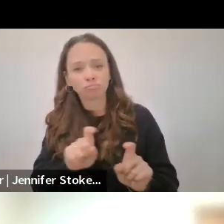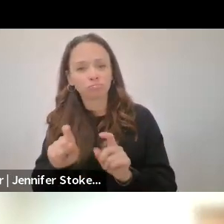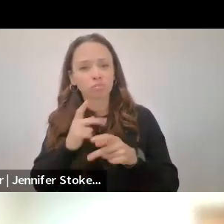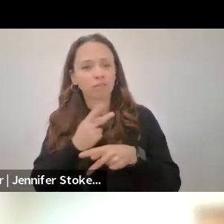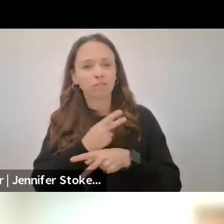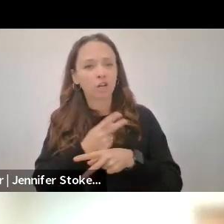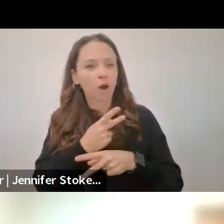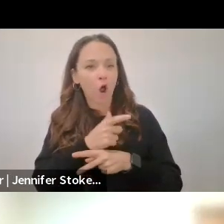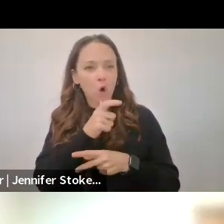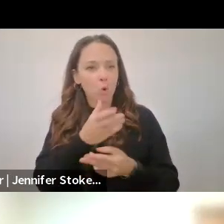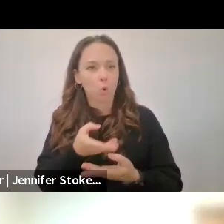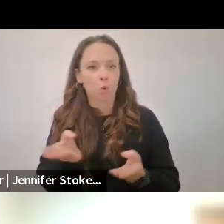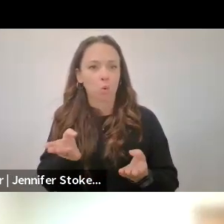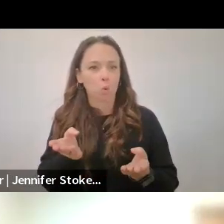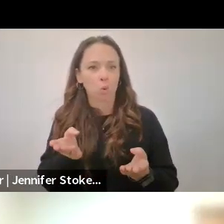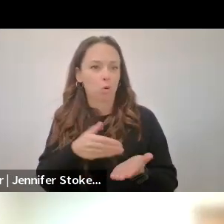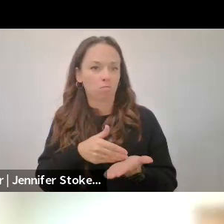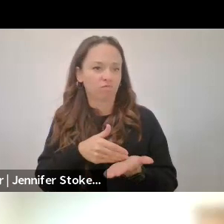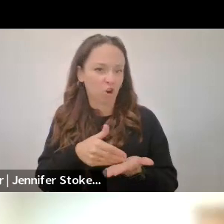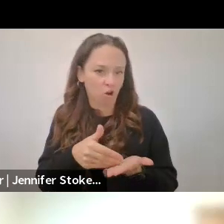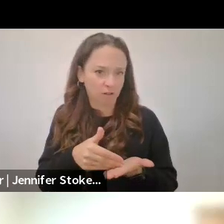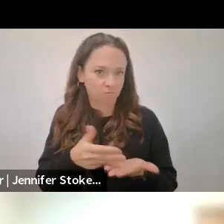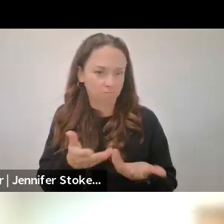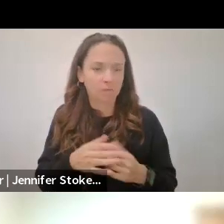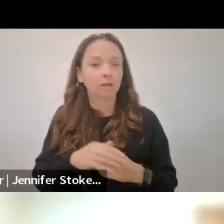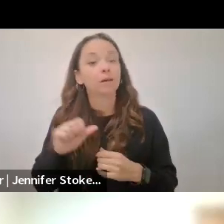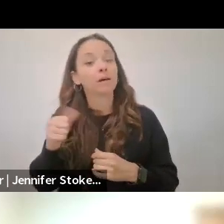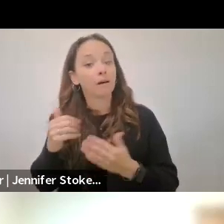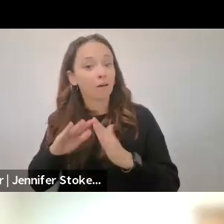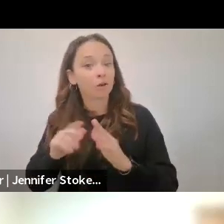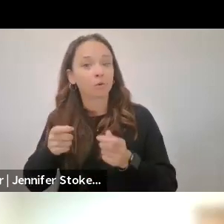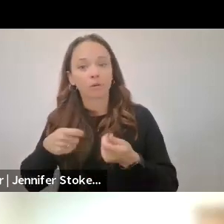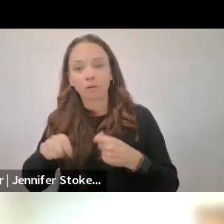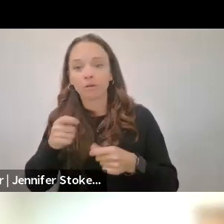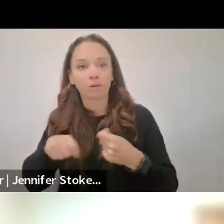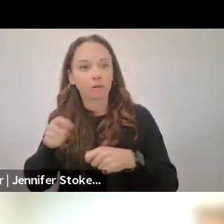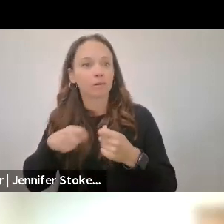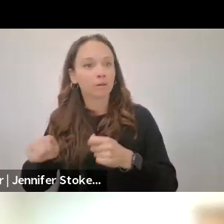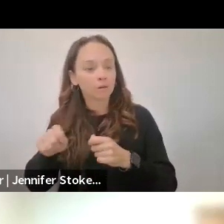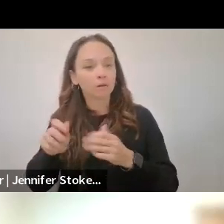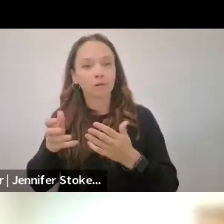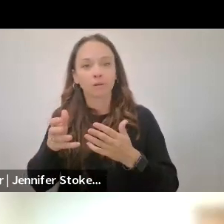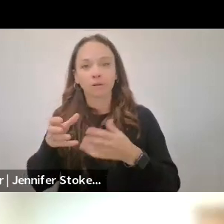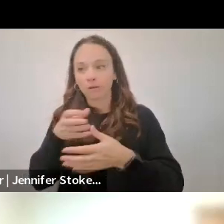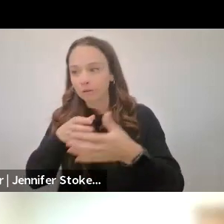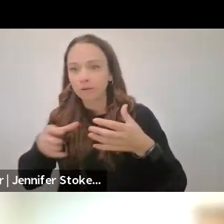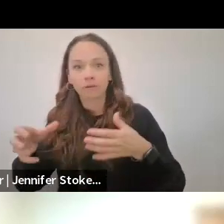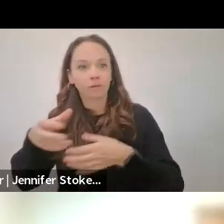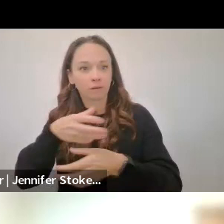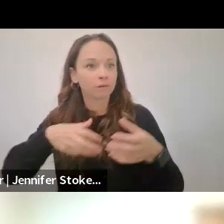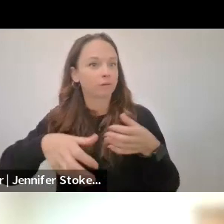your community very often. Other communities change very quickly. You know, we